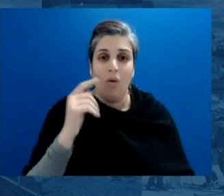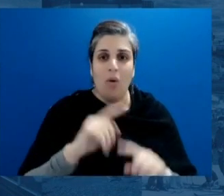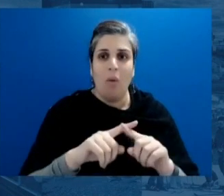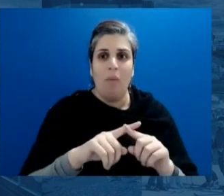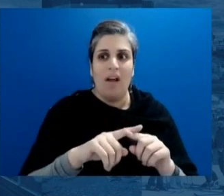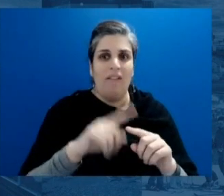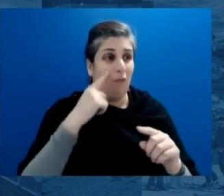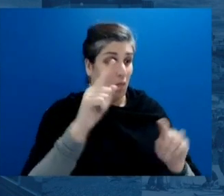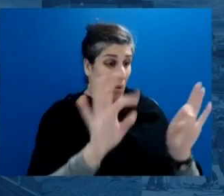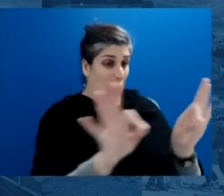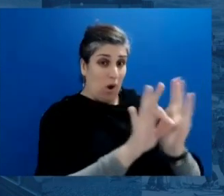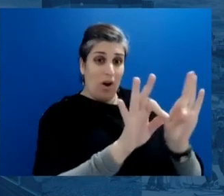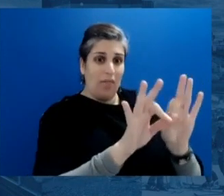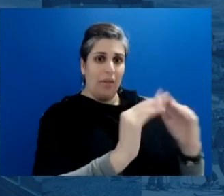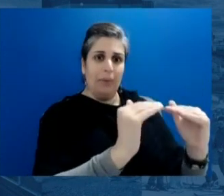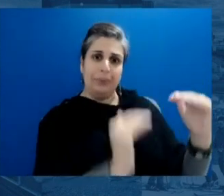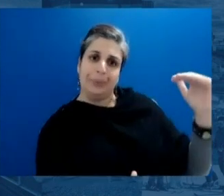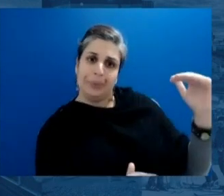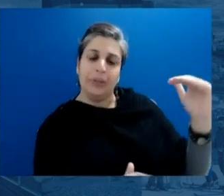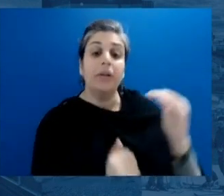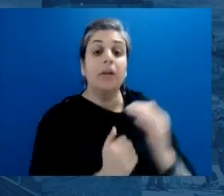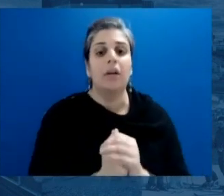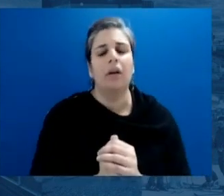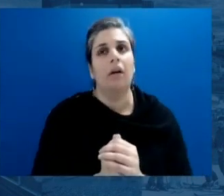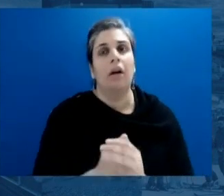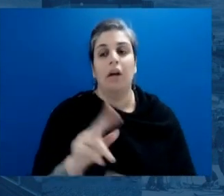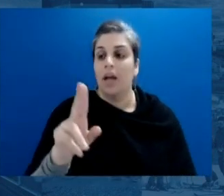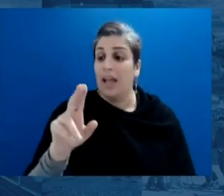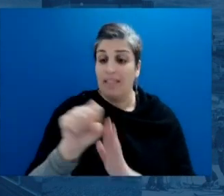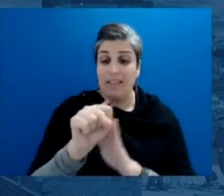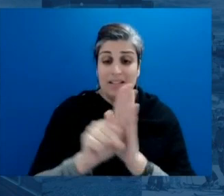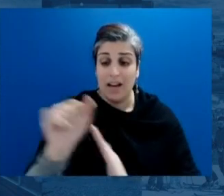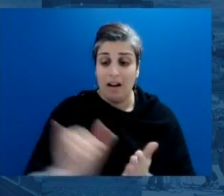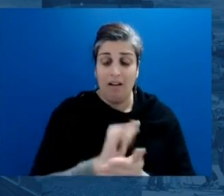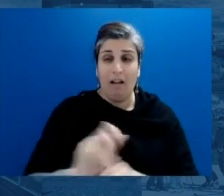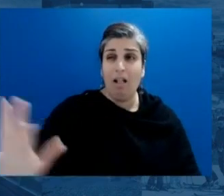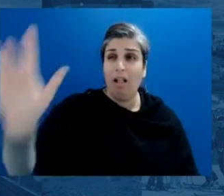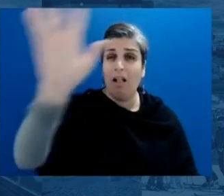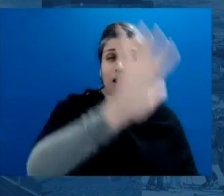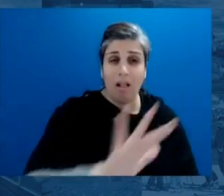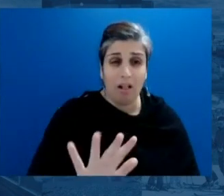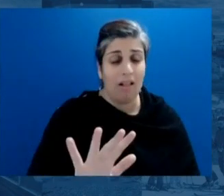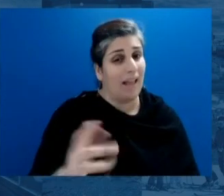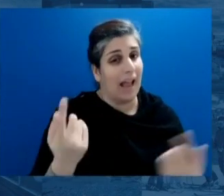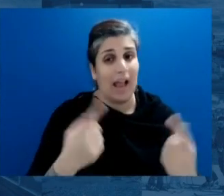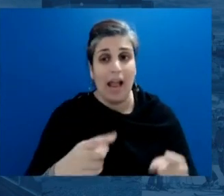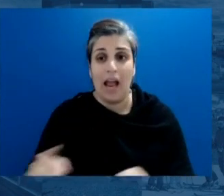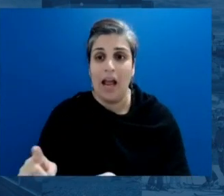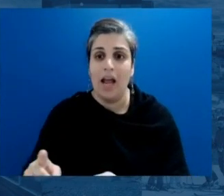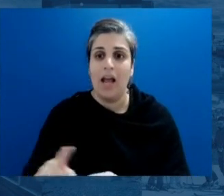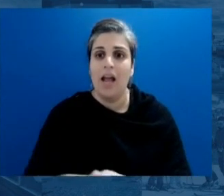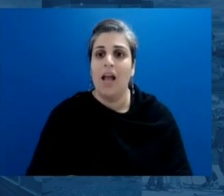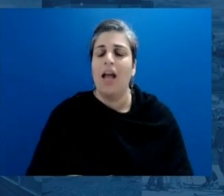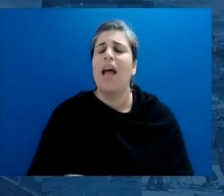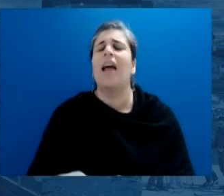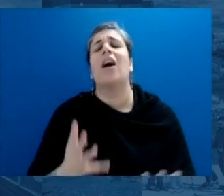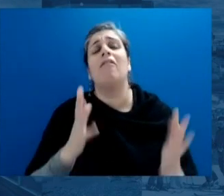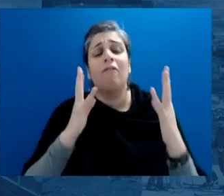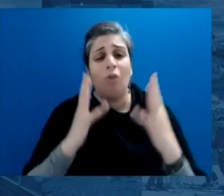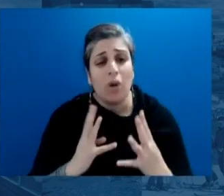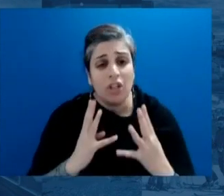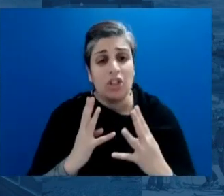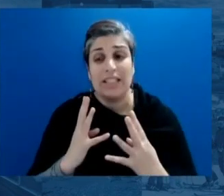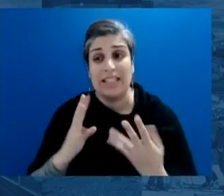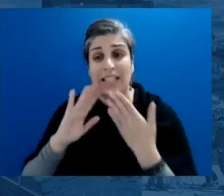this state, and unfortunately in communities where they are cash poor but equity rich, where they have seen so many changes